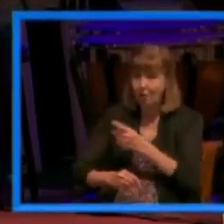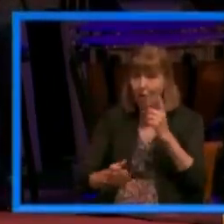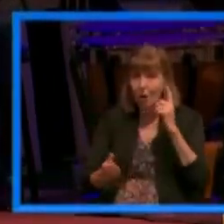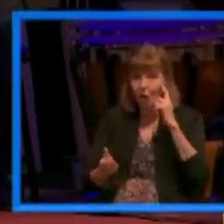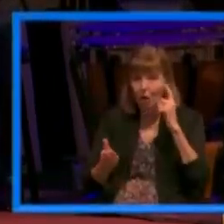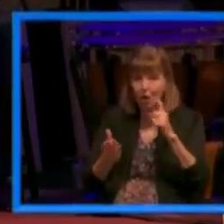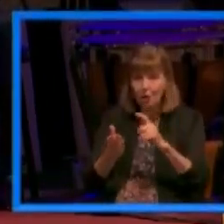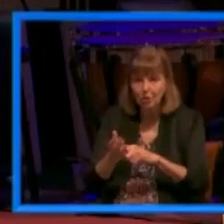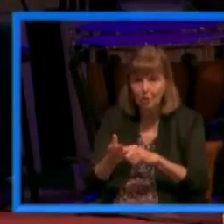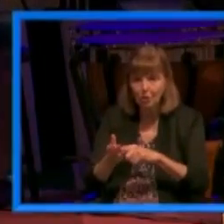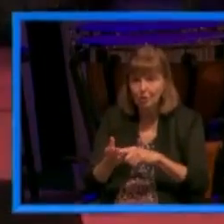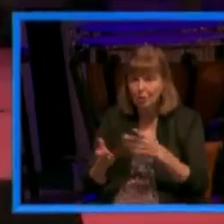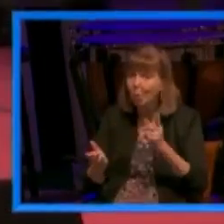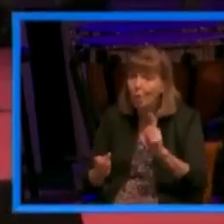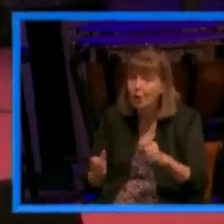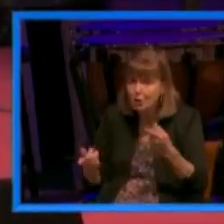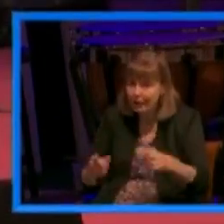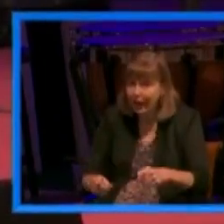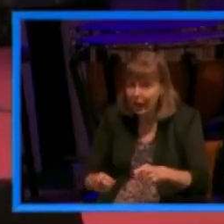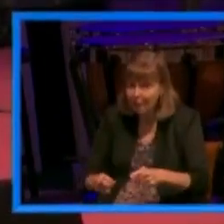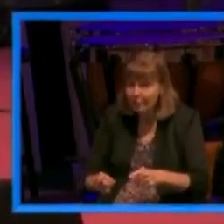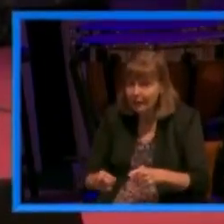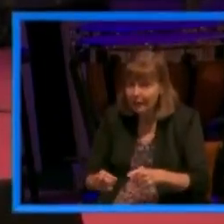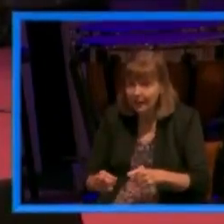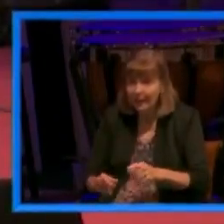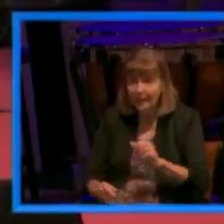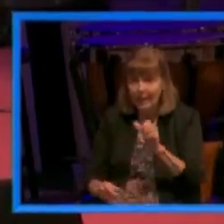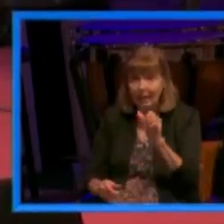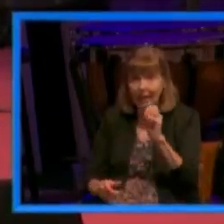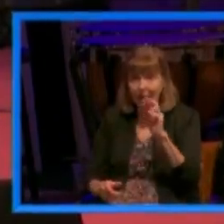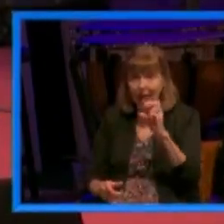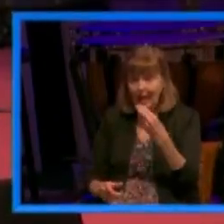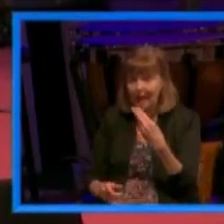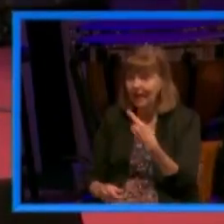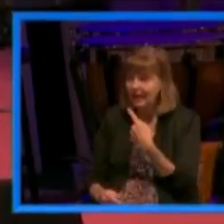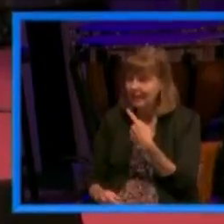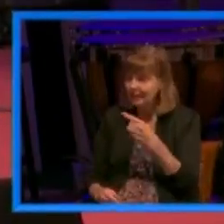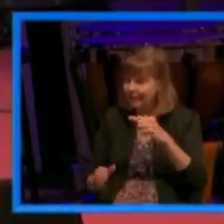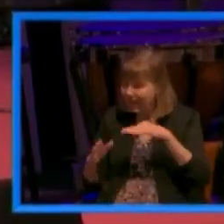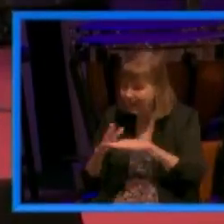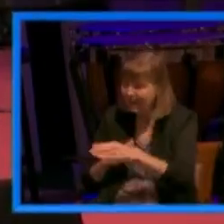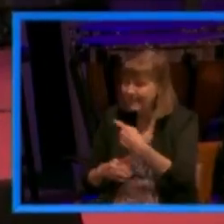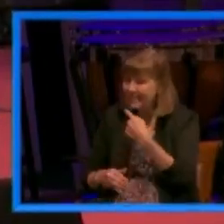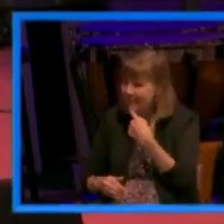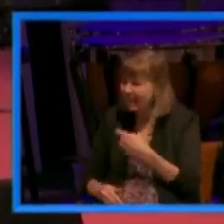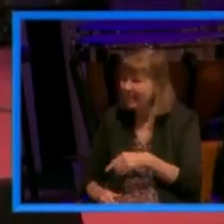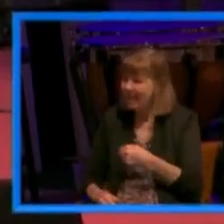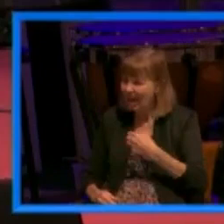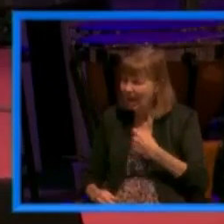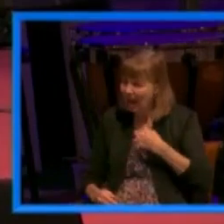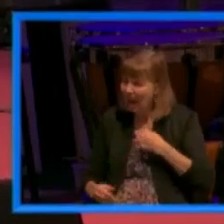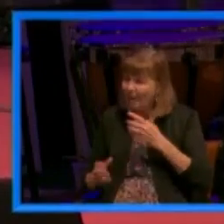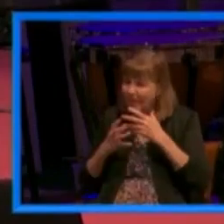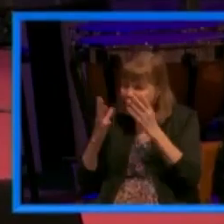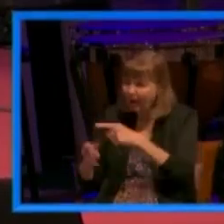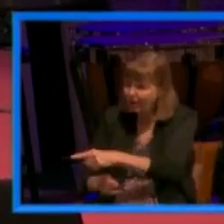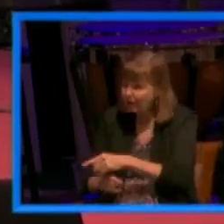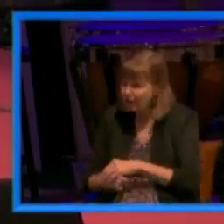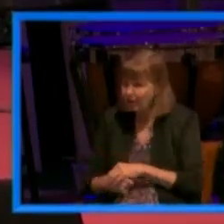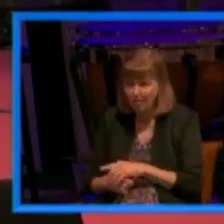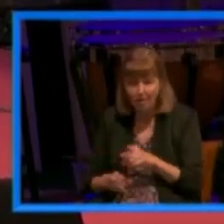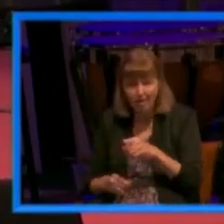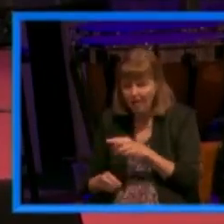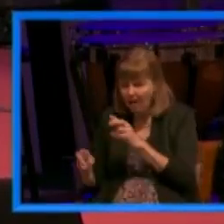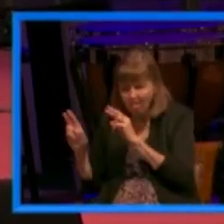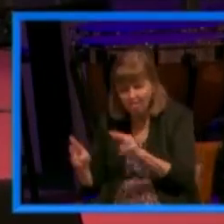have done right there? When she comes in and says, Abram, I'm so mad at you. Look how pregnant she is, and I can't believe this. You know what Abram should have done? Abram should have